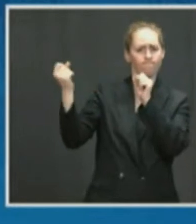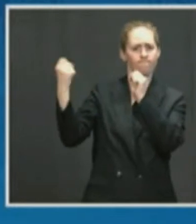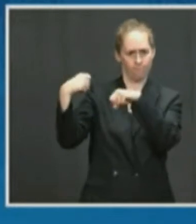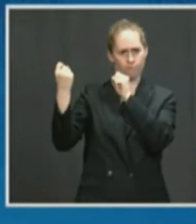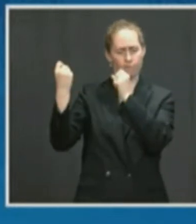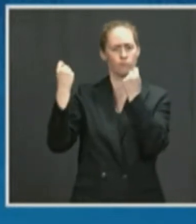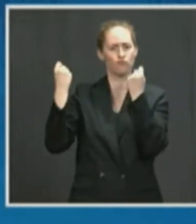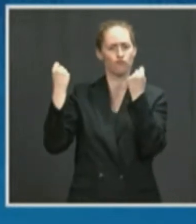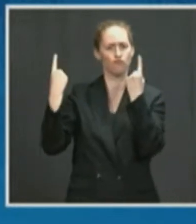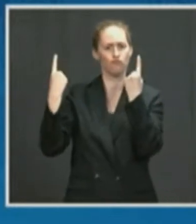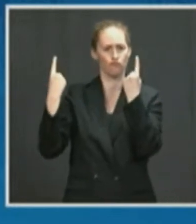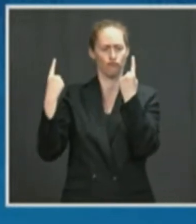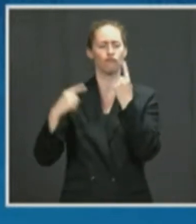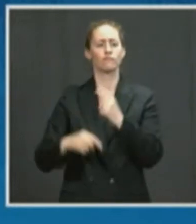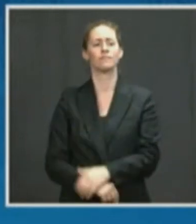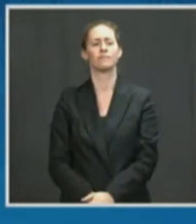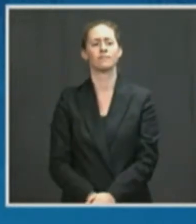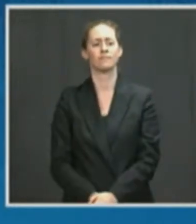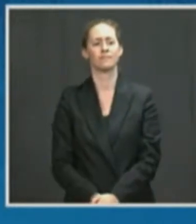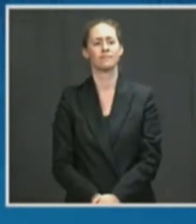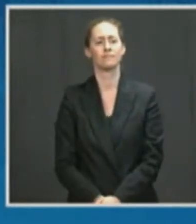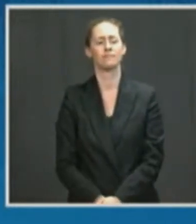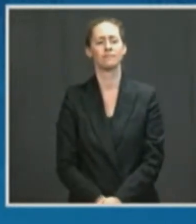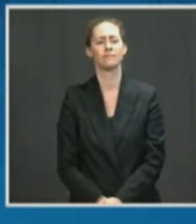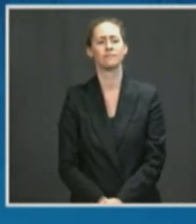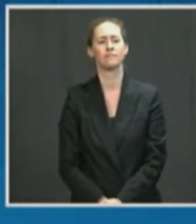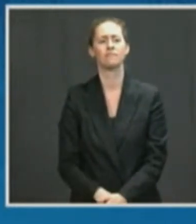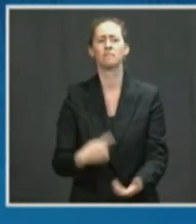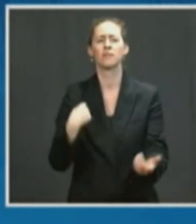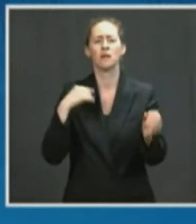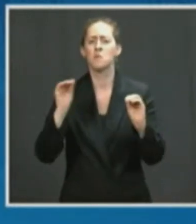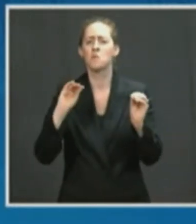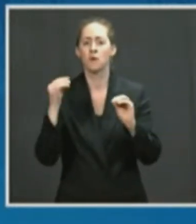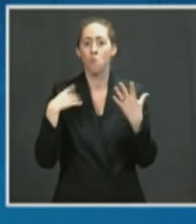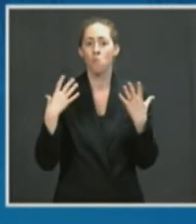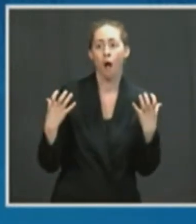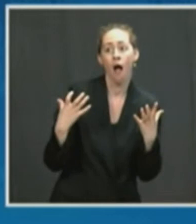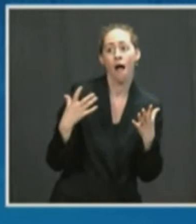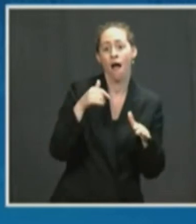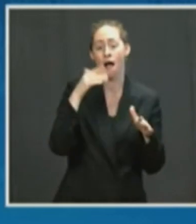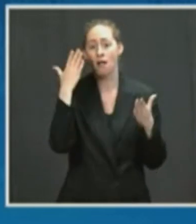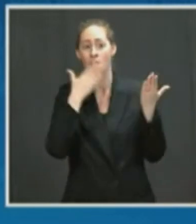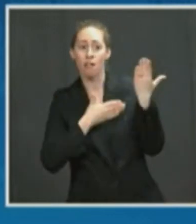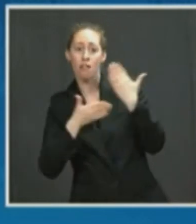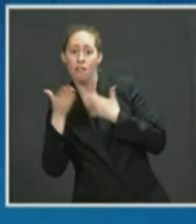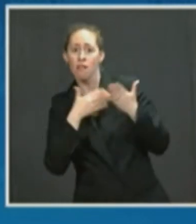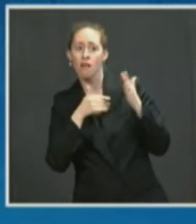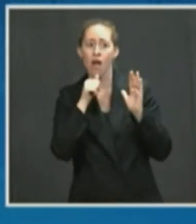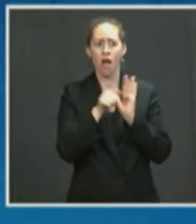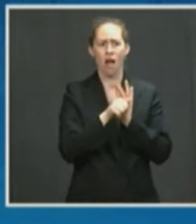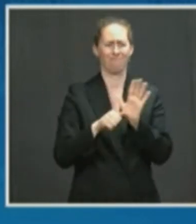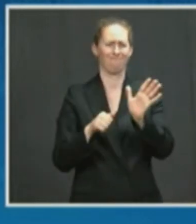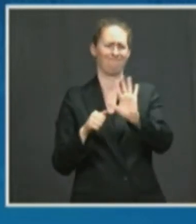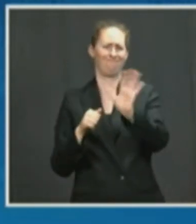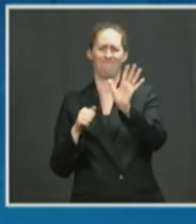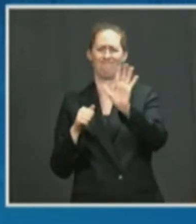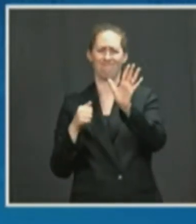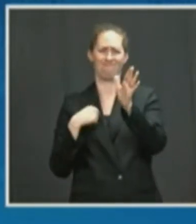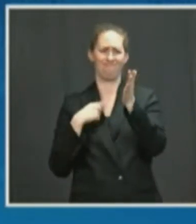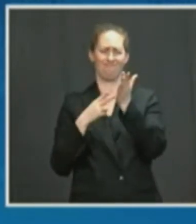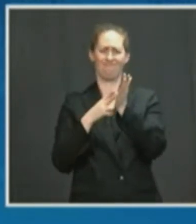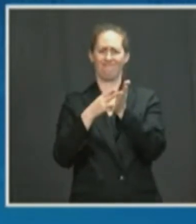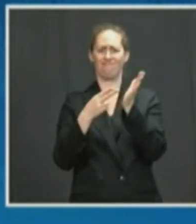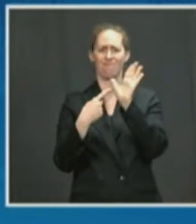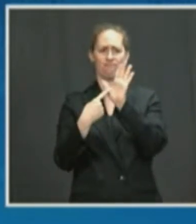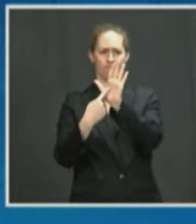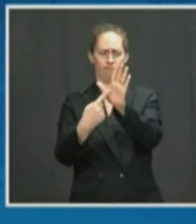interest or desire to hide anything. Quite the contrary, the more international certification there is